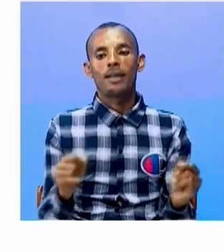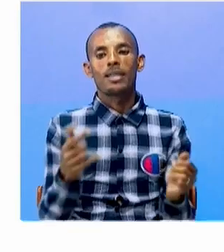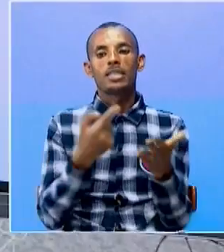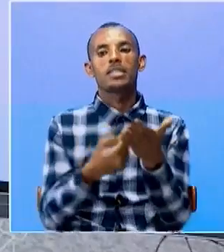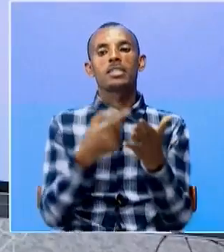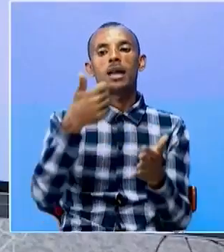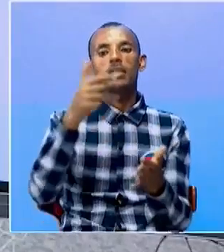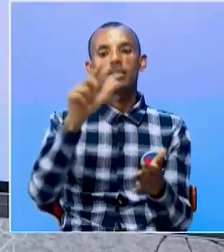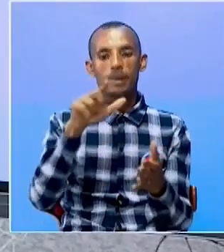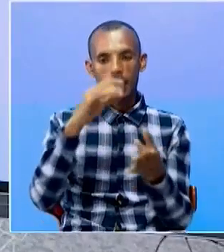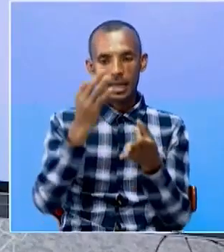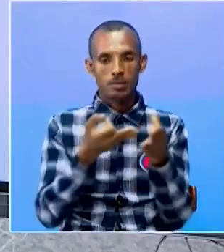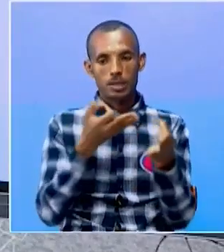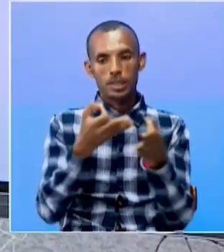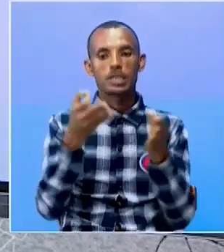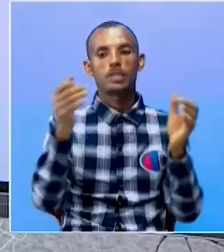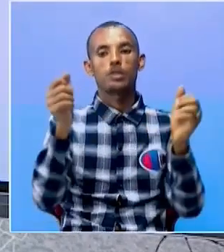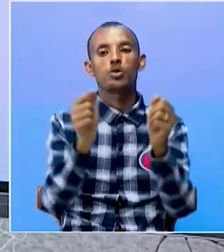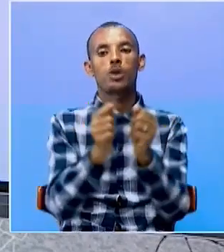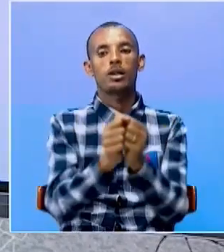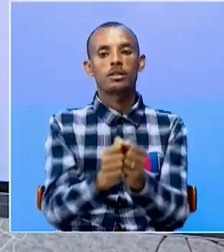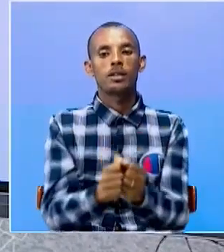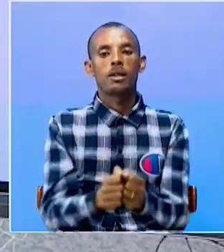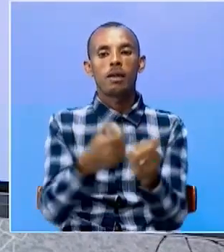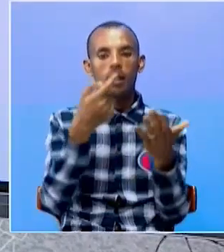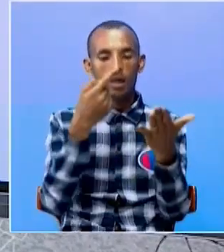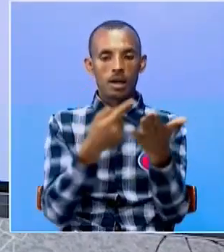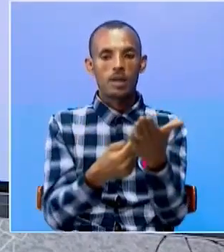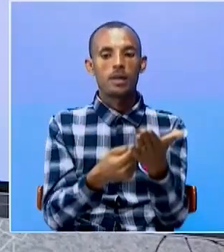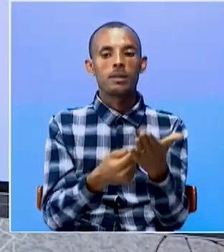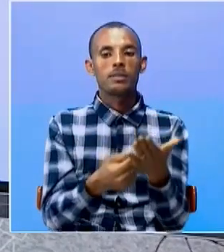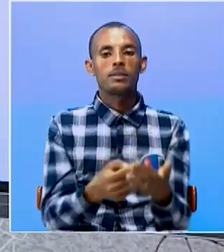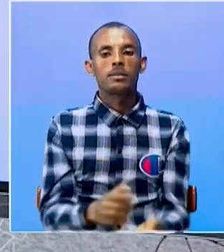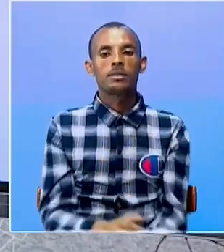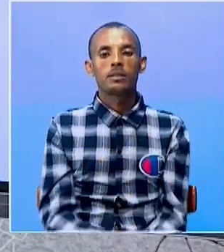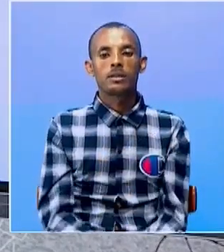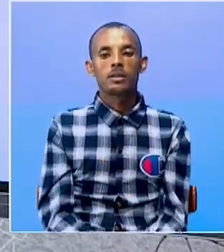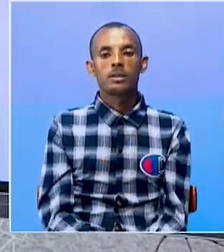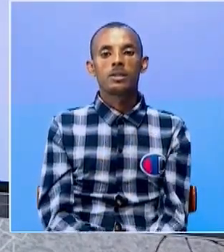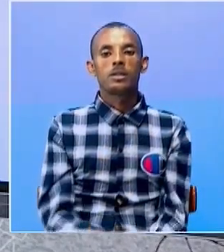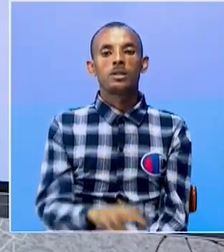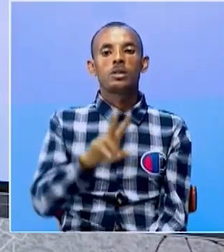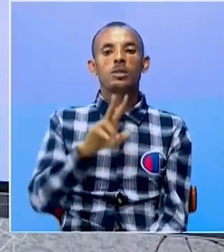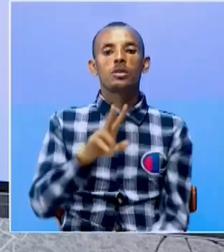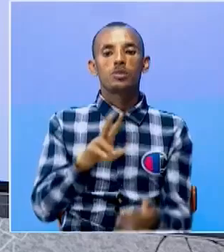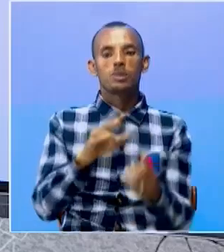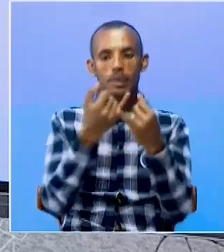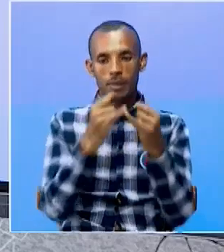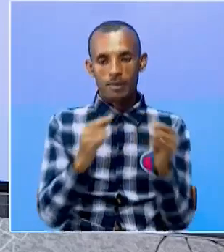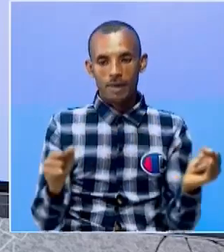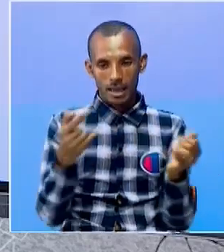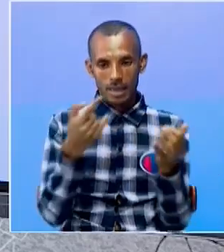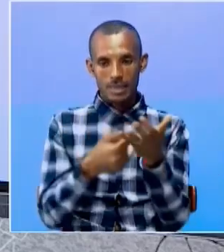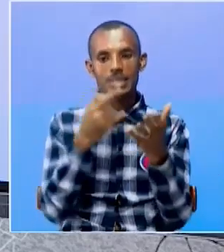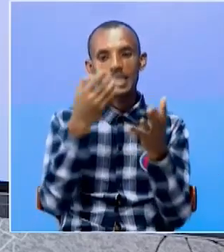algebraic expression together. Here, to simplify this expression, your first